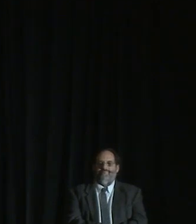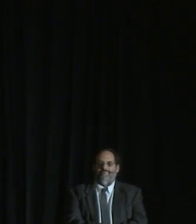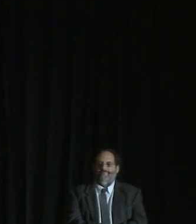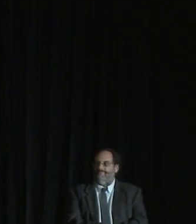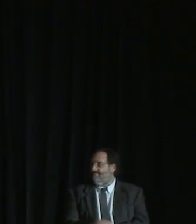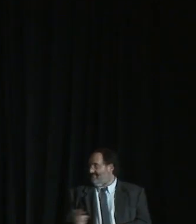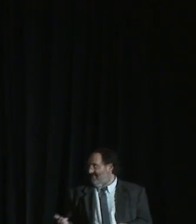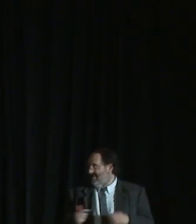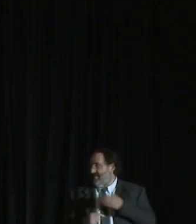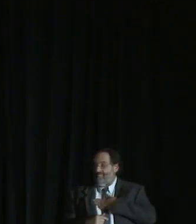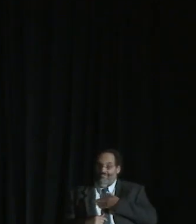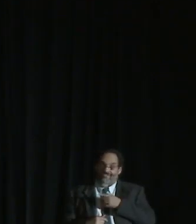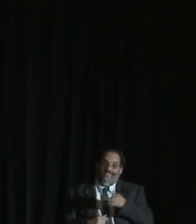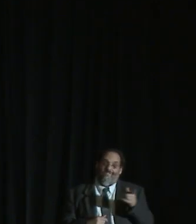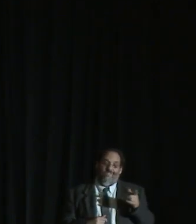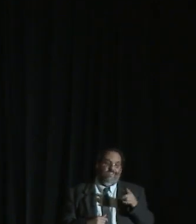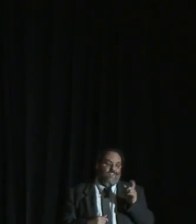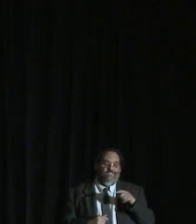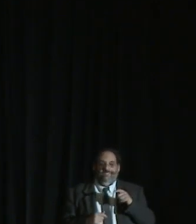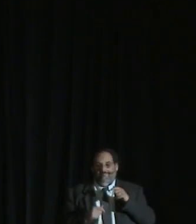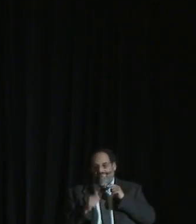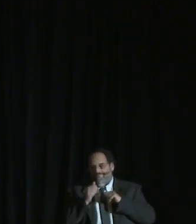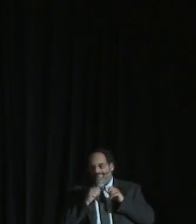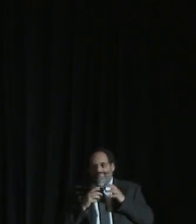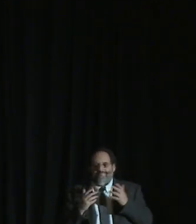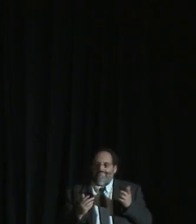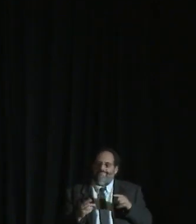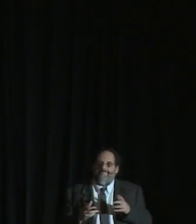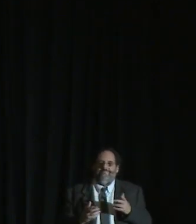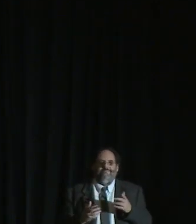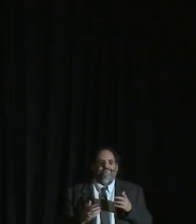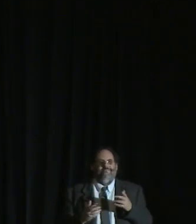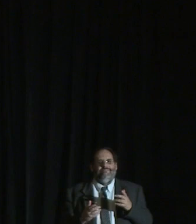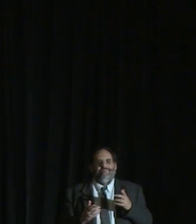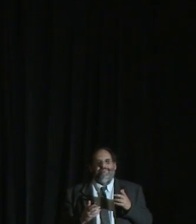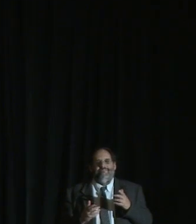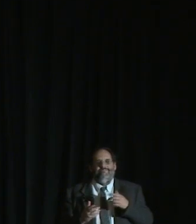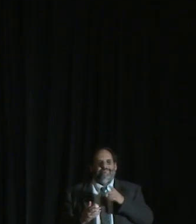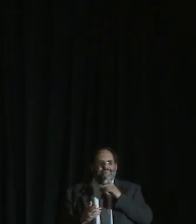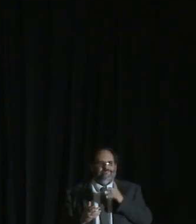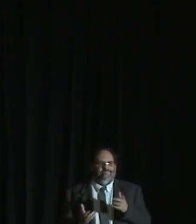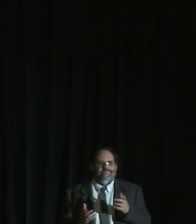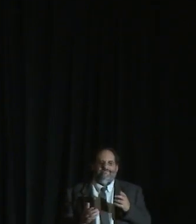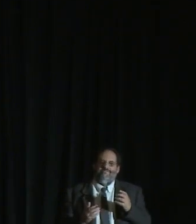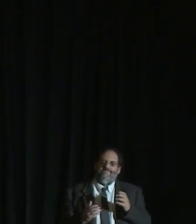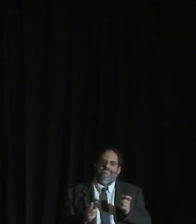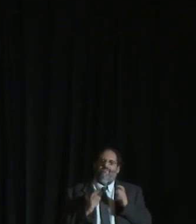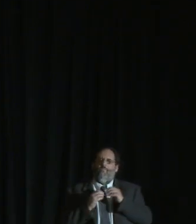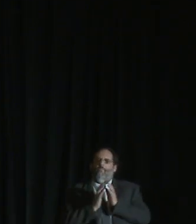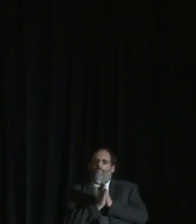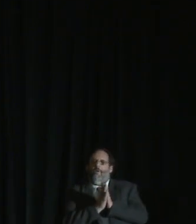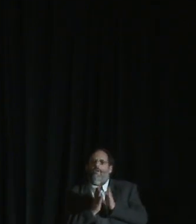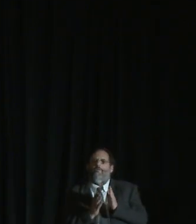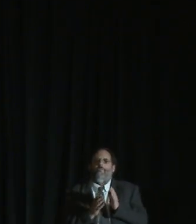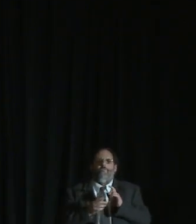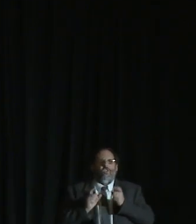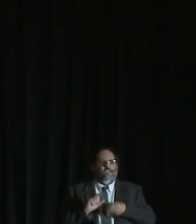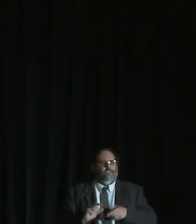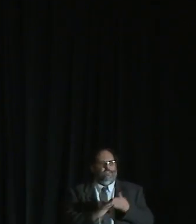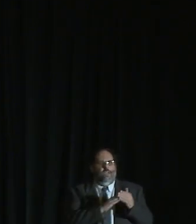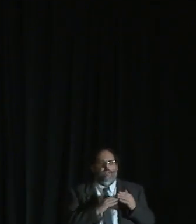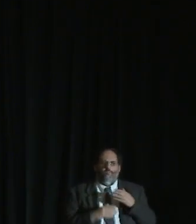Man, I appreciate y'all out here too as well, you know? Make us feel more motivated to do something, to make a change to the city.